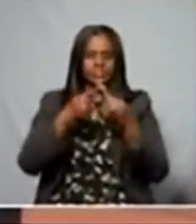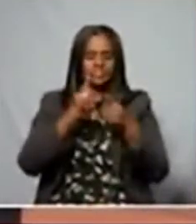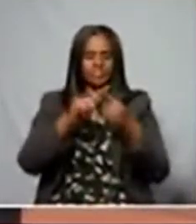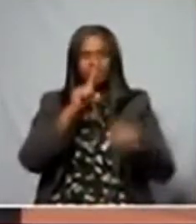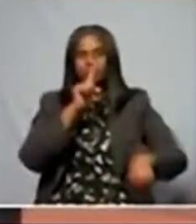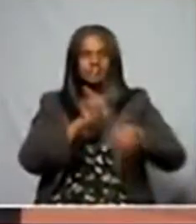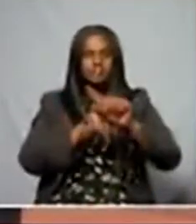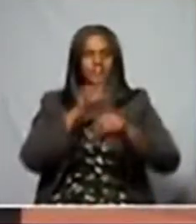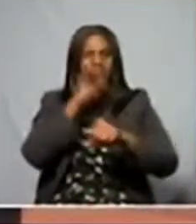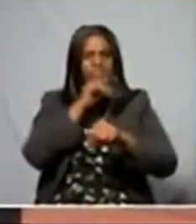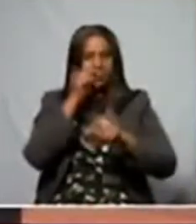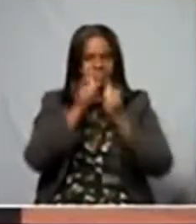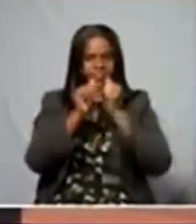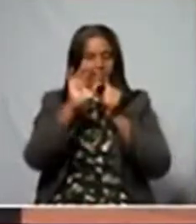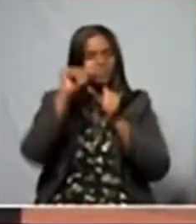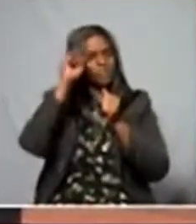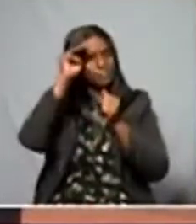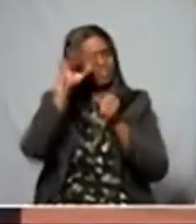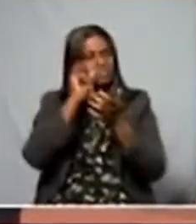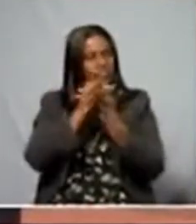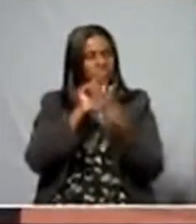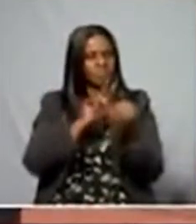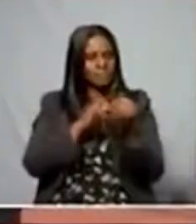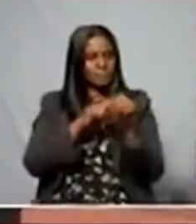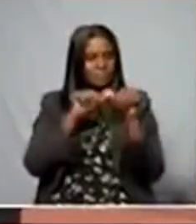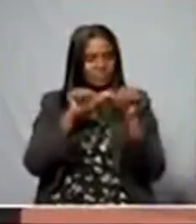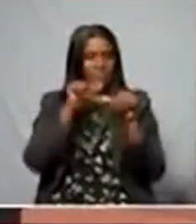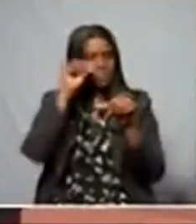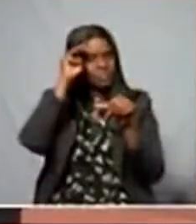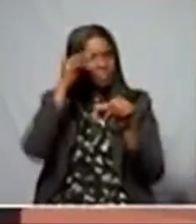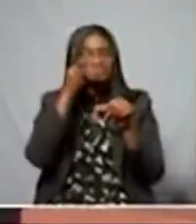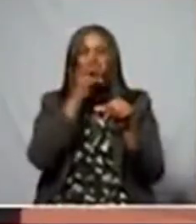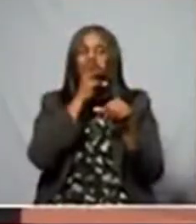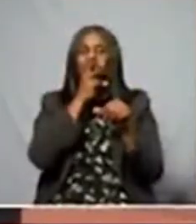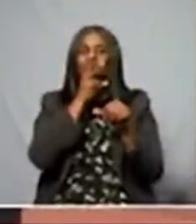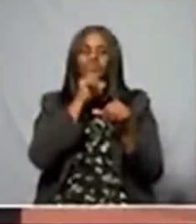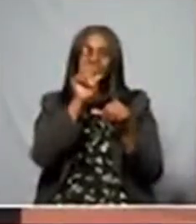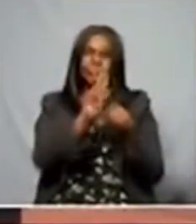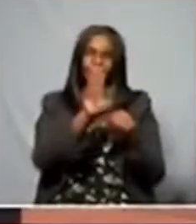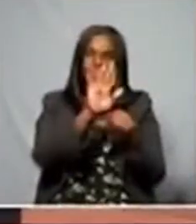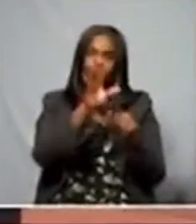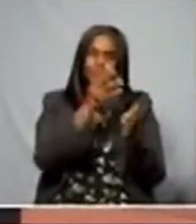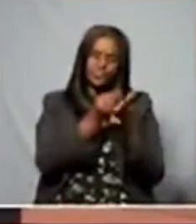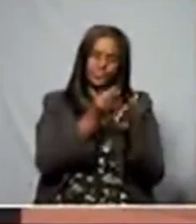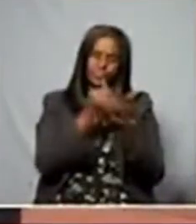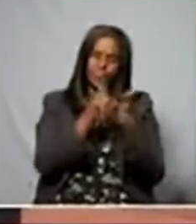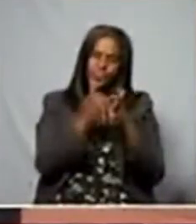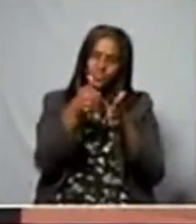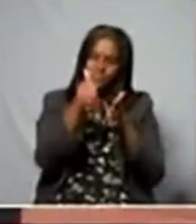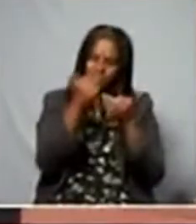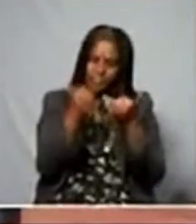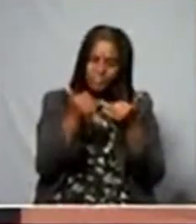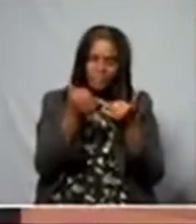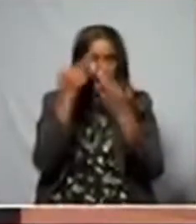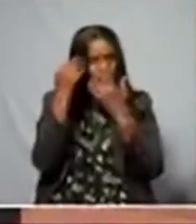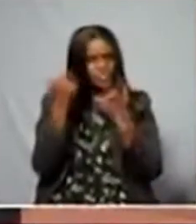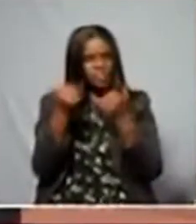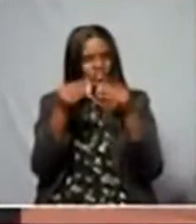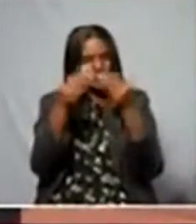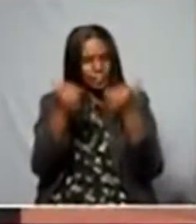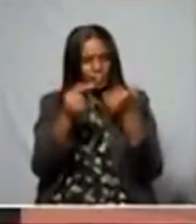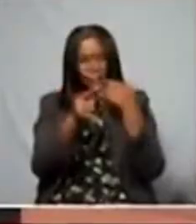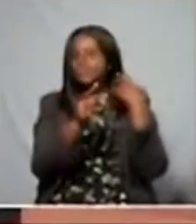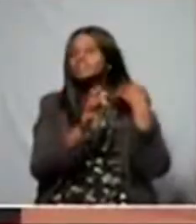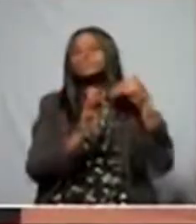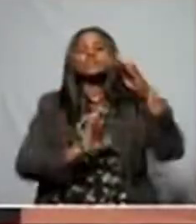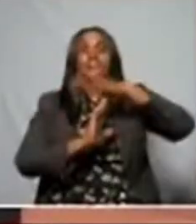dismissed because your minister was not, that time, it was still Minister of What? It was not absorbing money. So how do you then hope, given that there are these